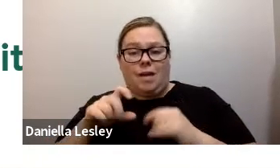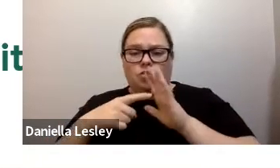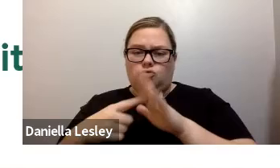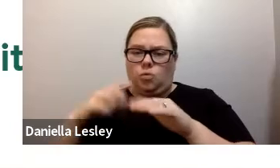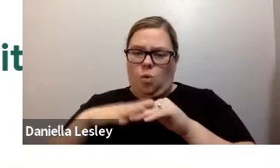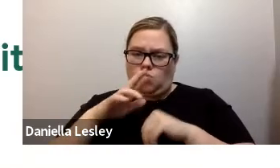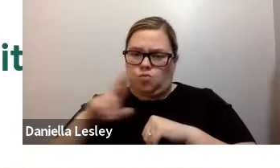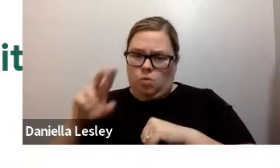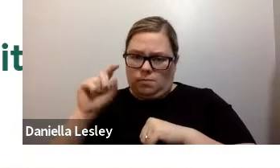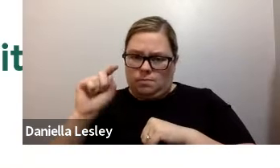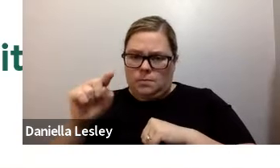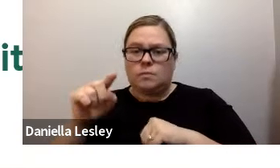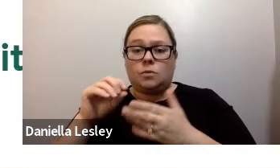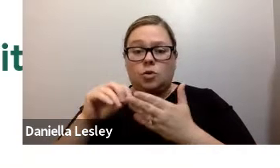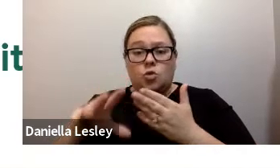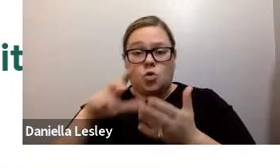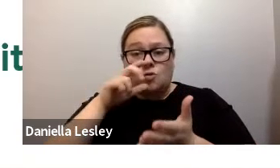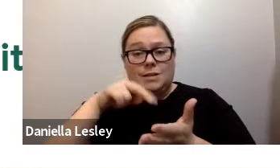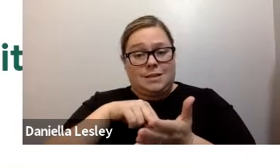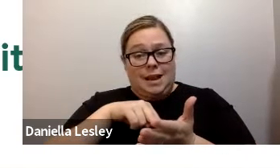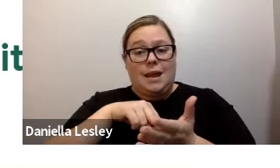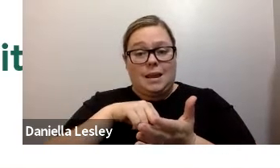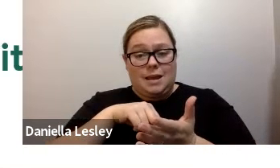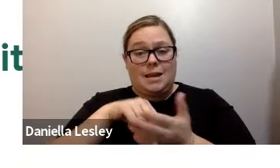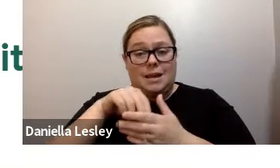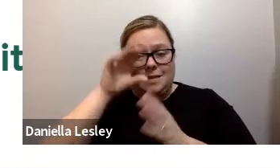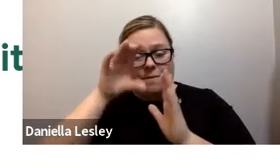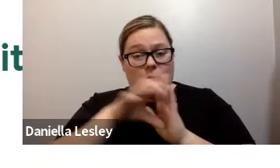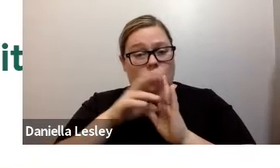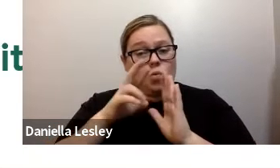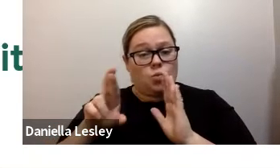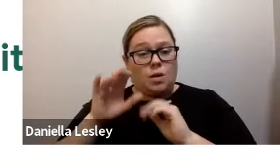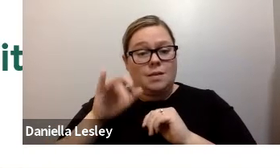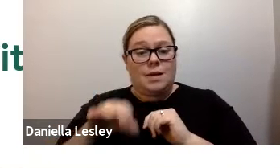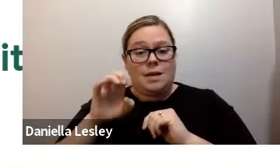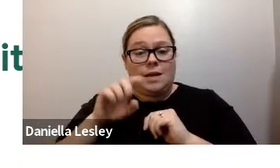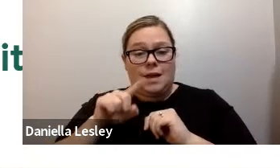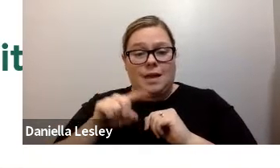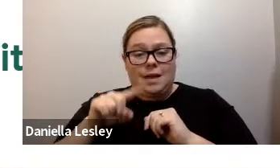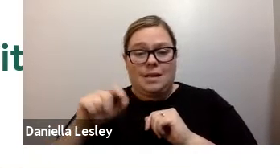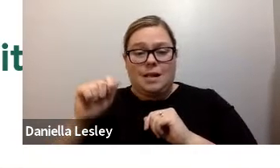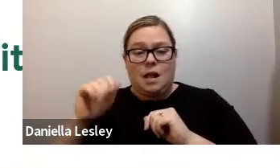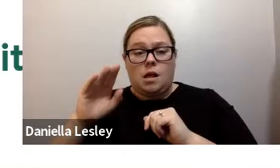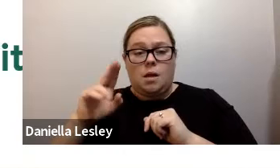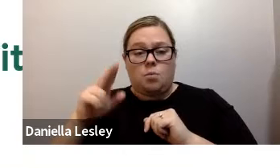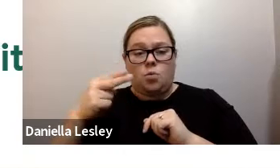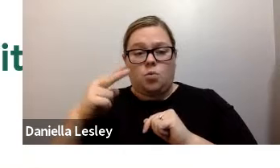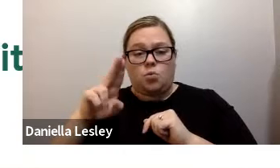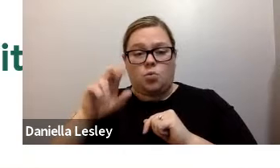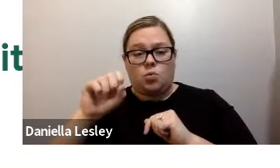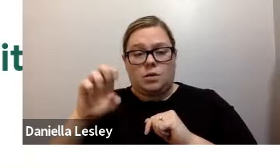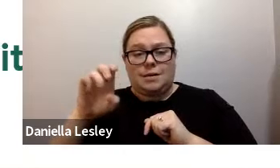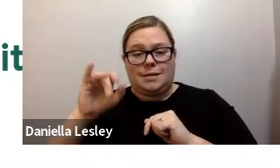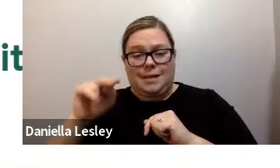right. The student who is standing in the picture at the right, that is Ez Abu Hussein. He worked on the